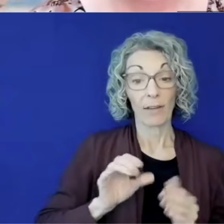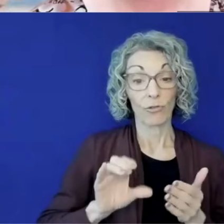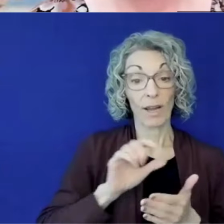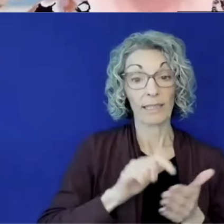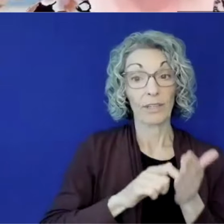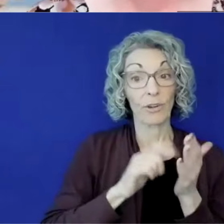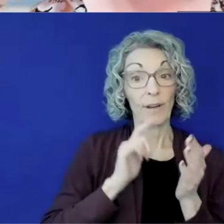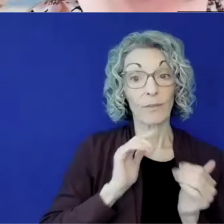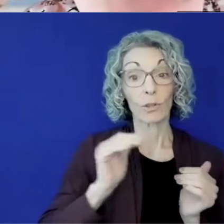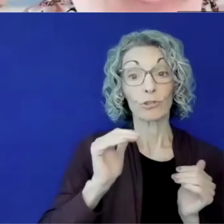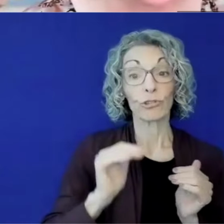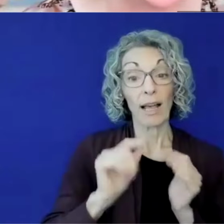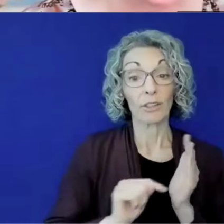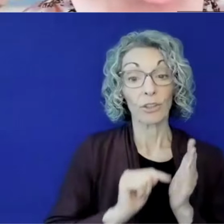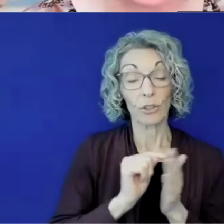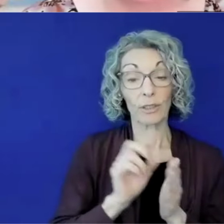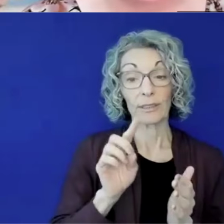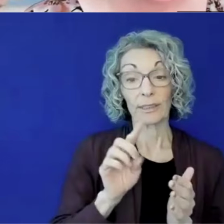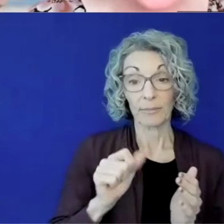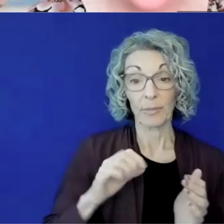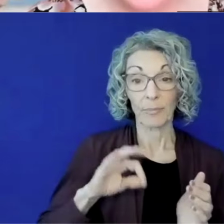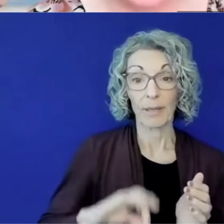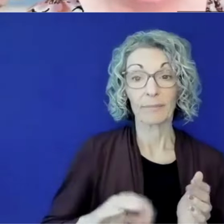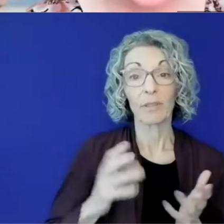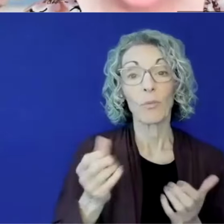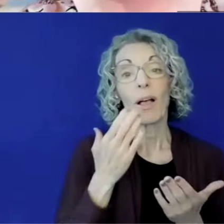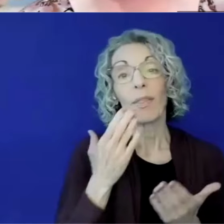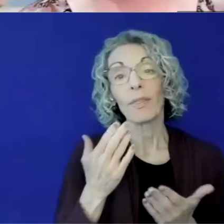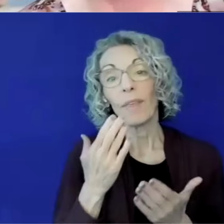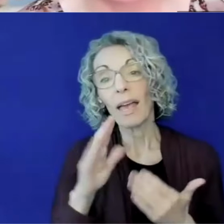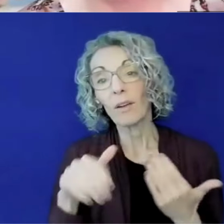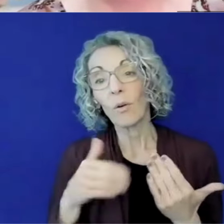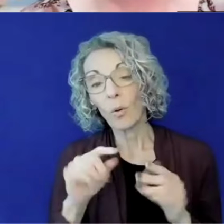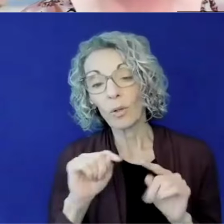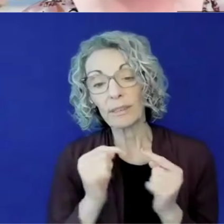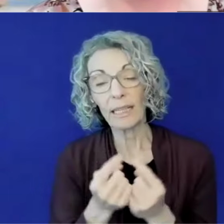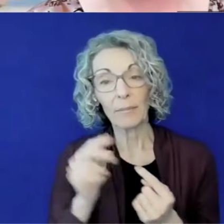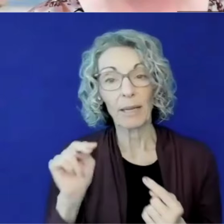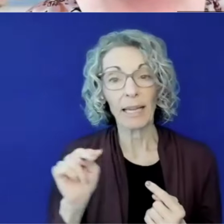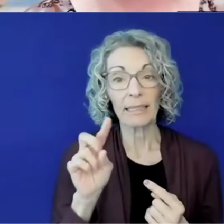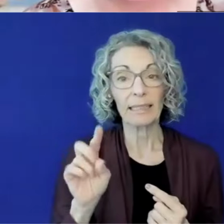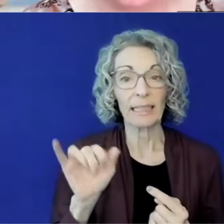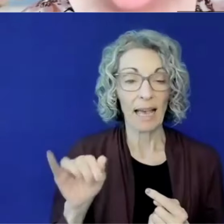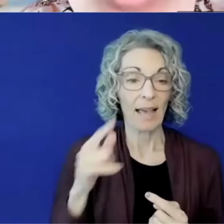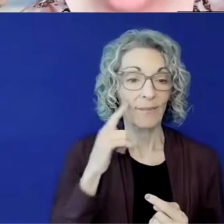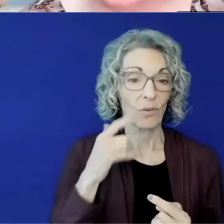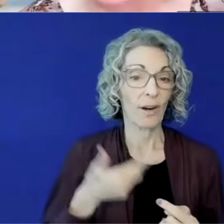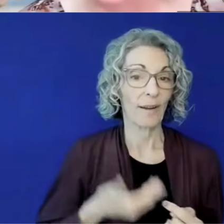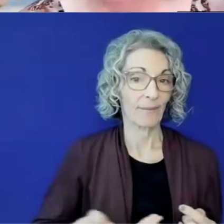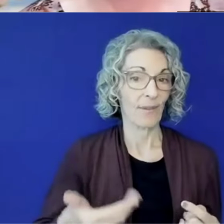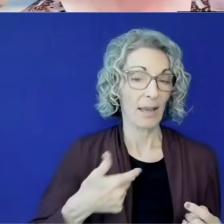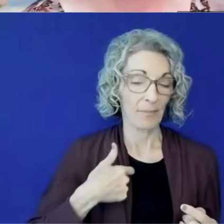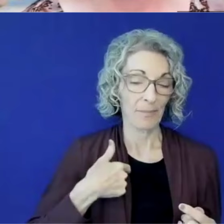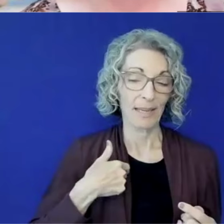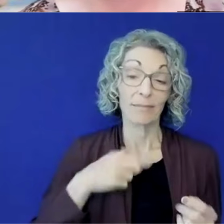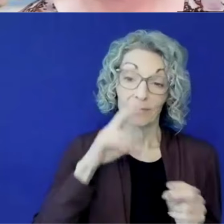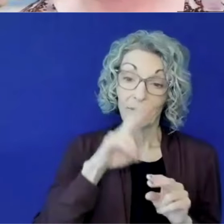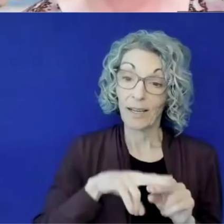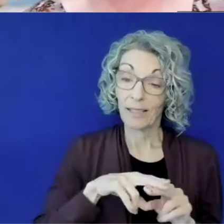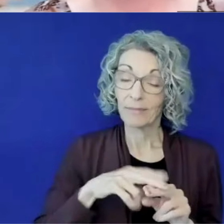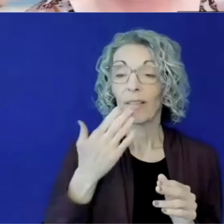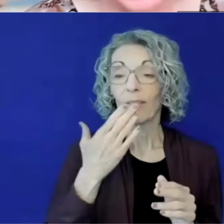benefits. Well, I just want to thank you, Nikki, and the entire team at NDI for having me today. This has been so much fun. I want to